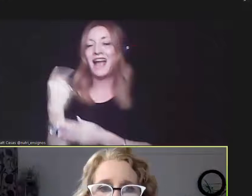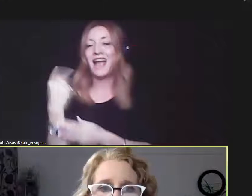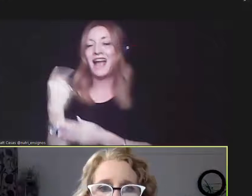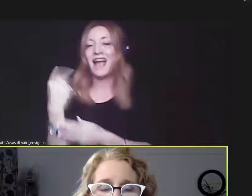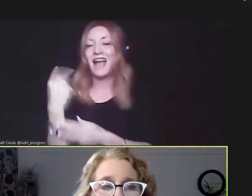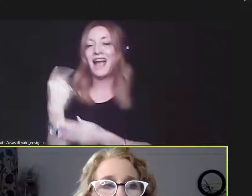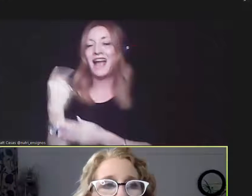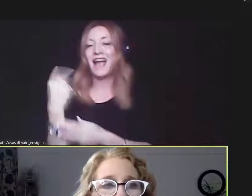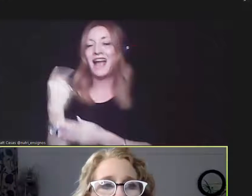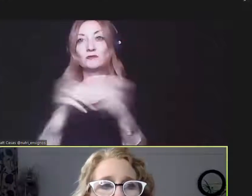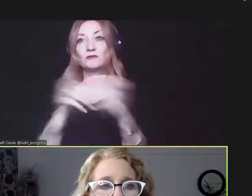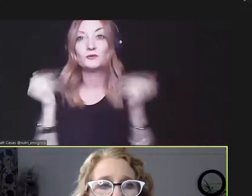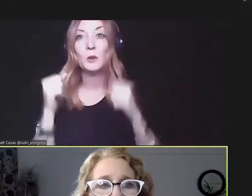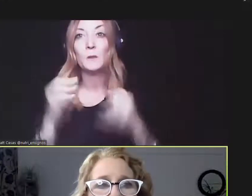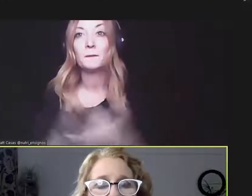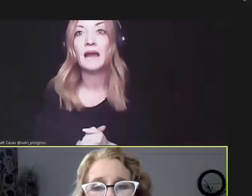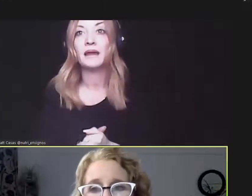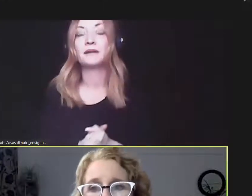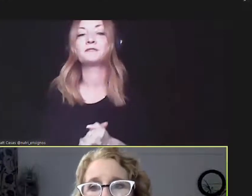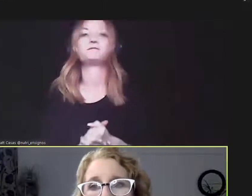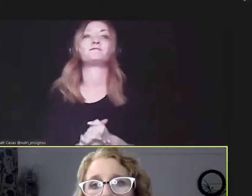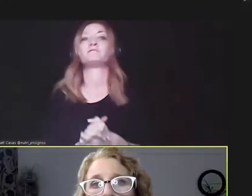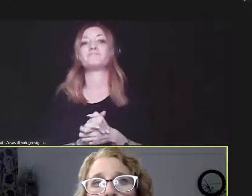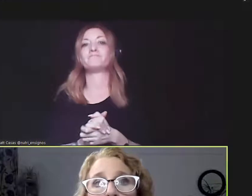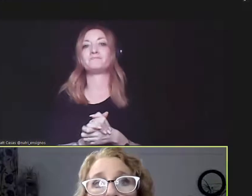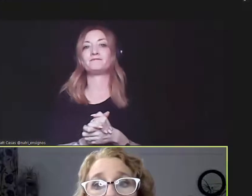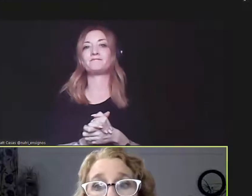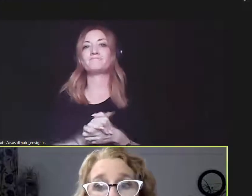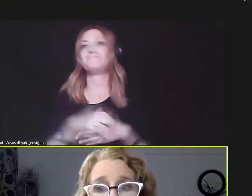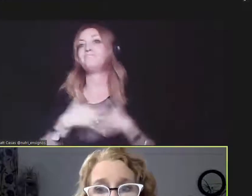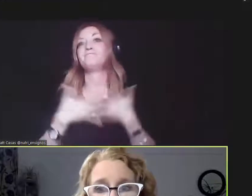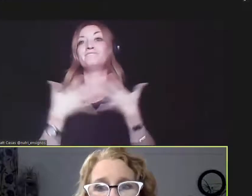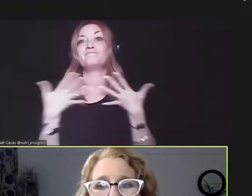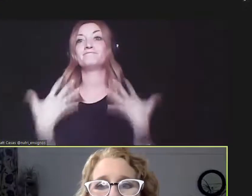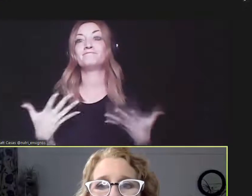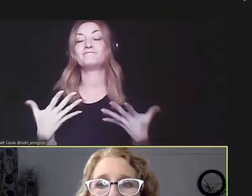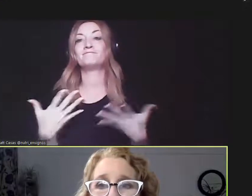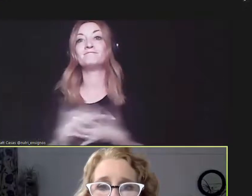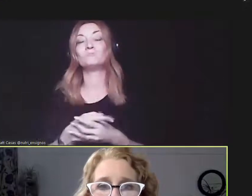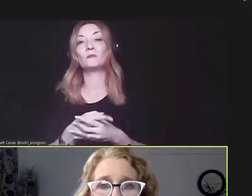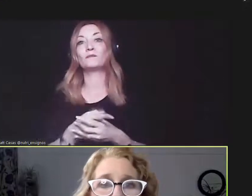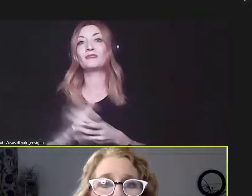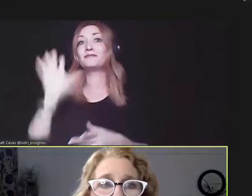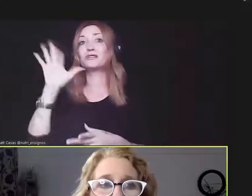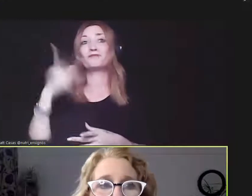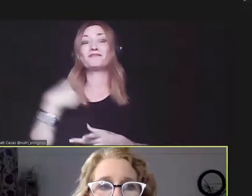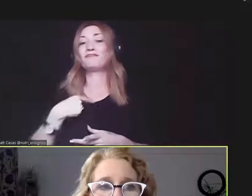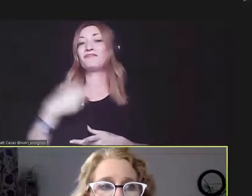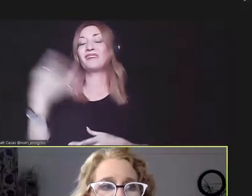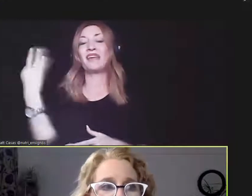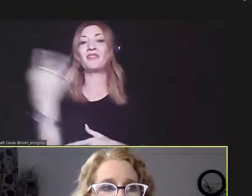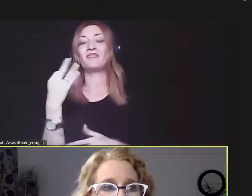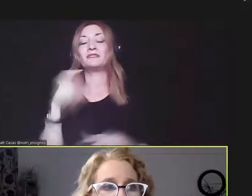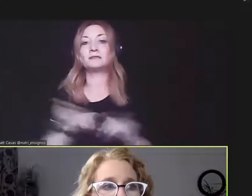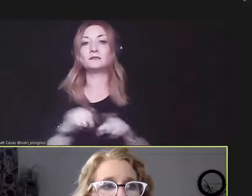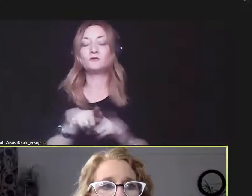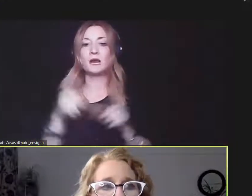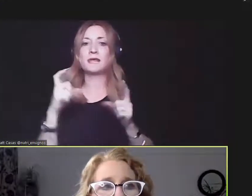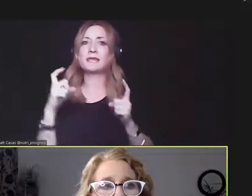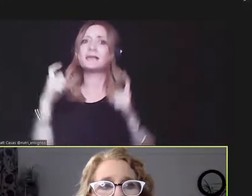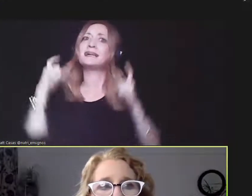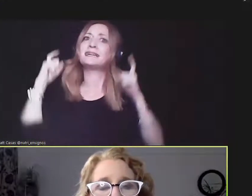your diet, because this will help avoid any potential withdrawal